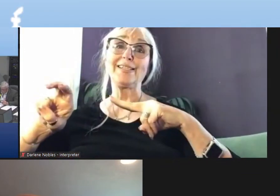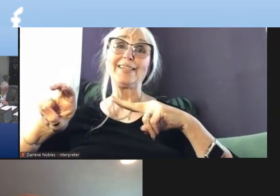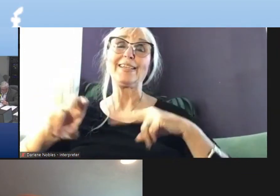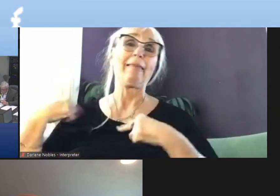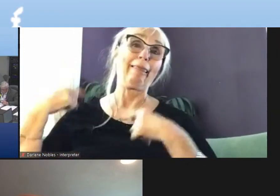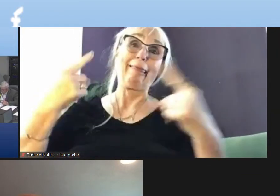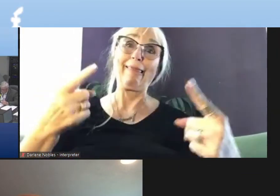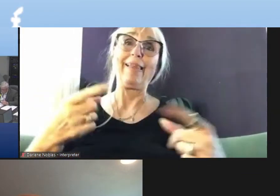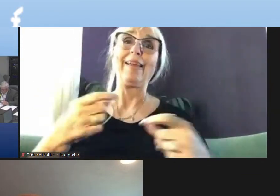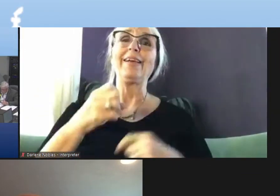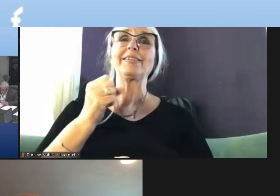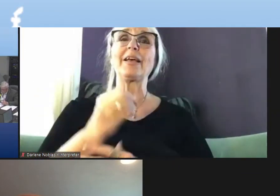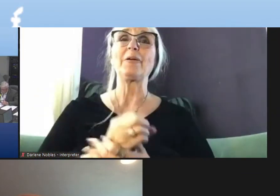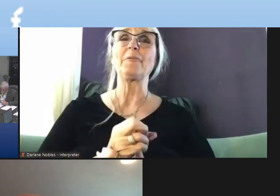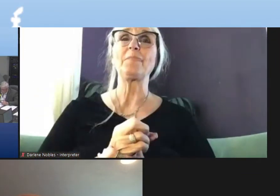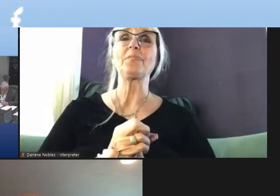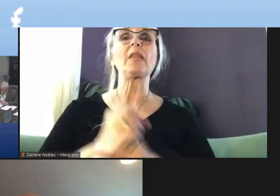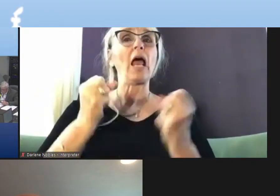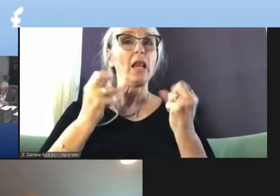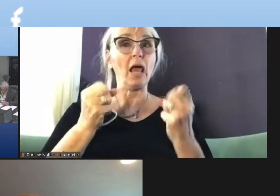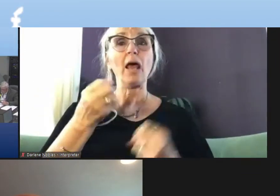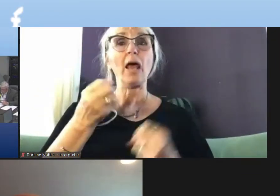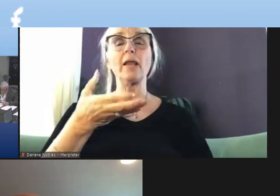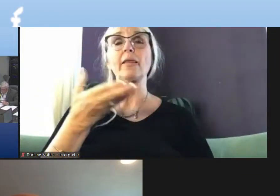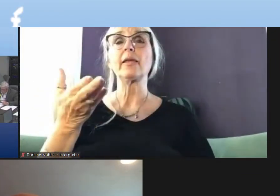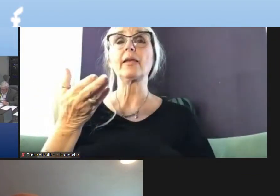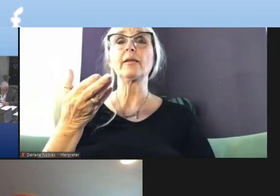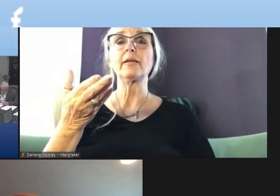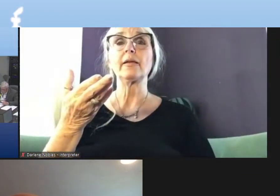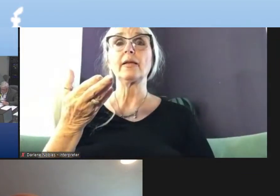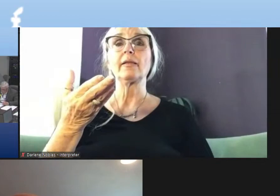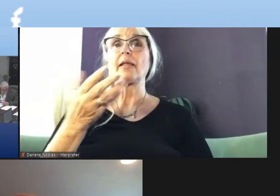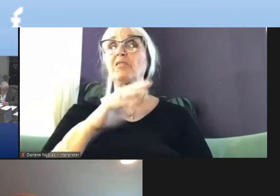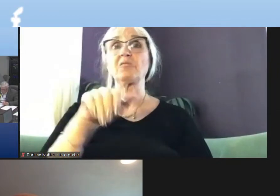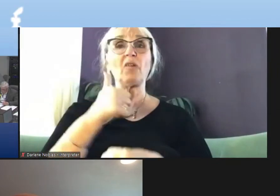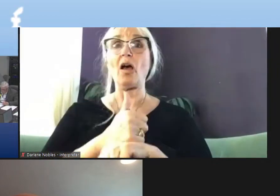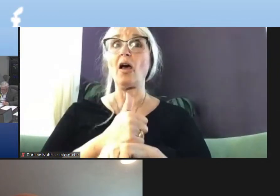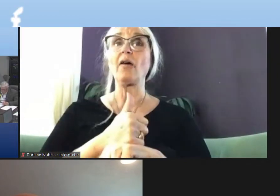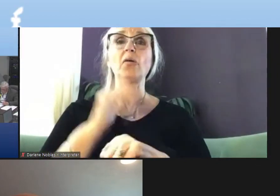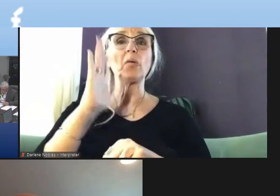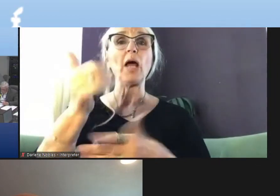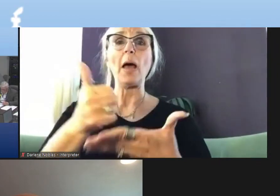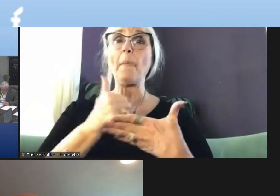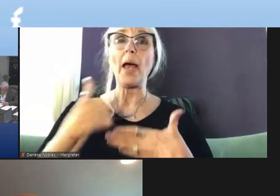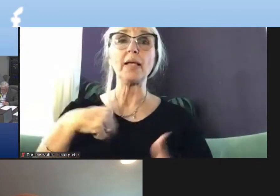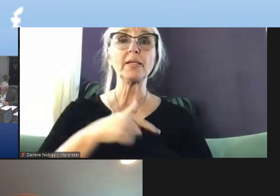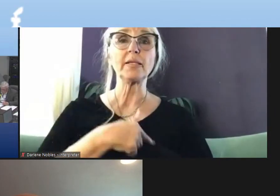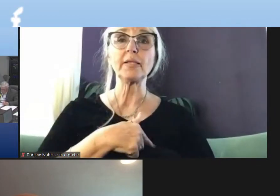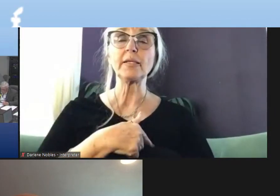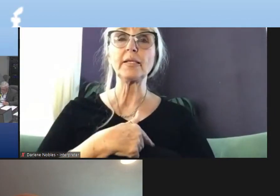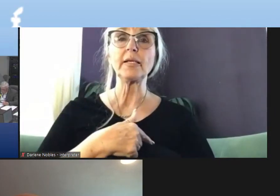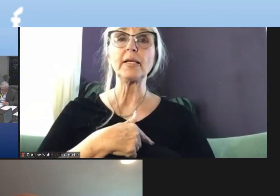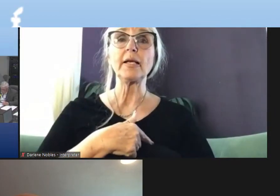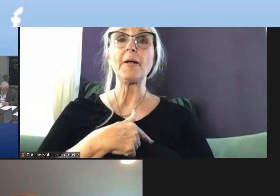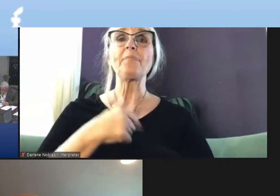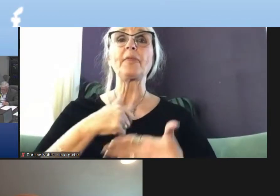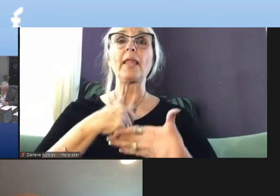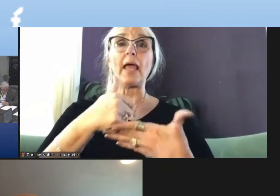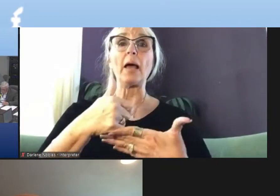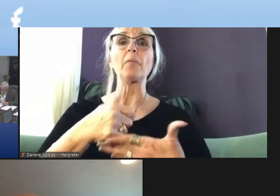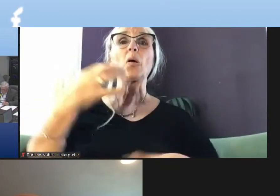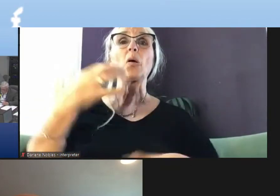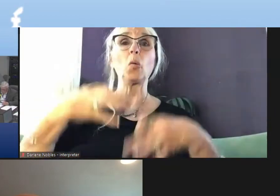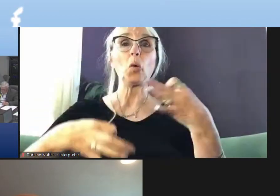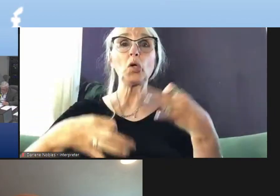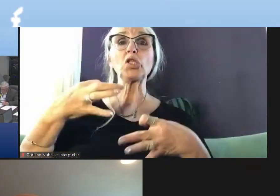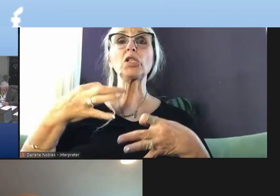There's, a lot of things that go into that will help us, help our courts